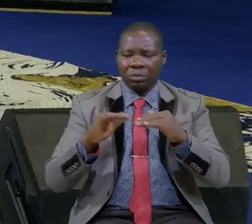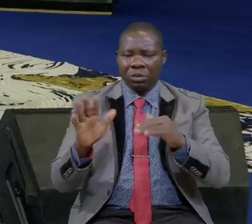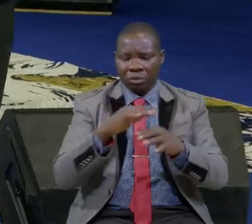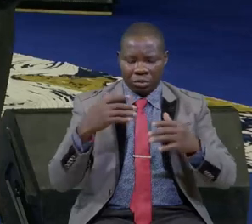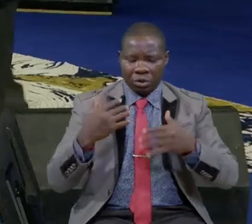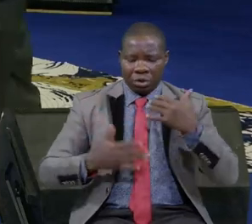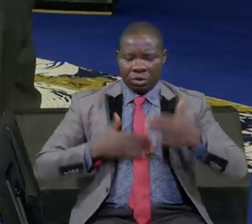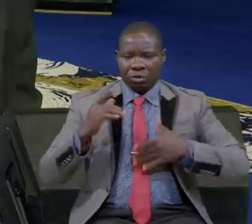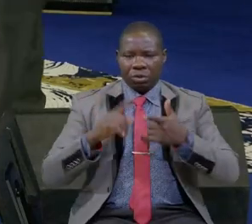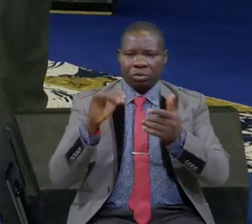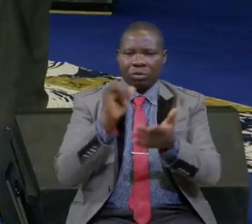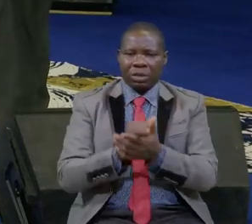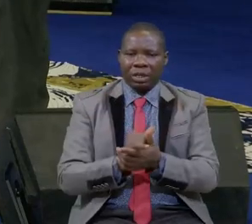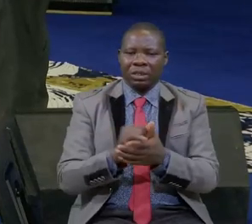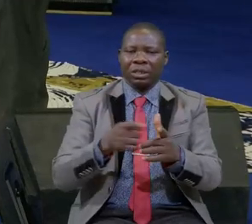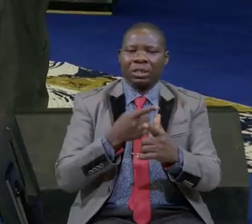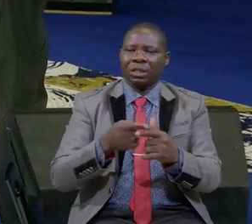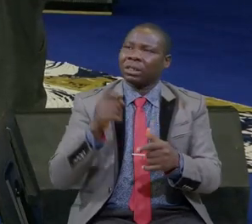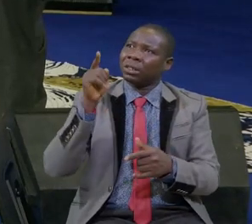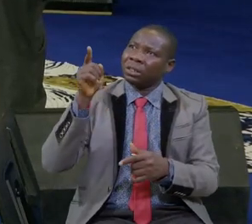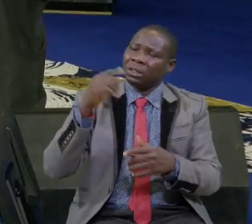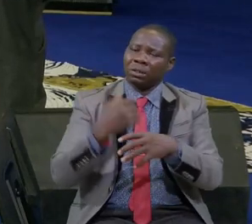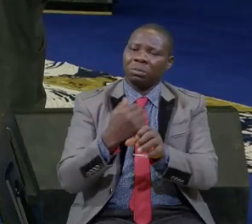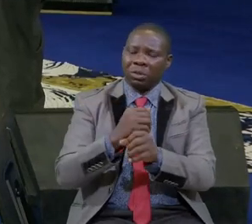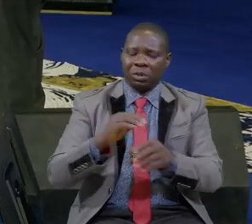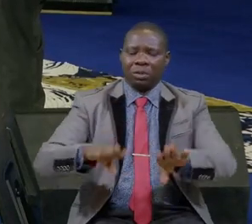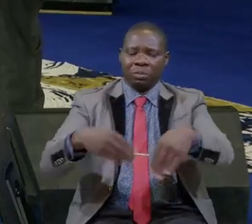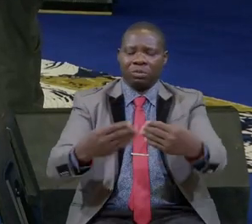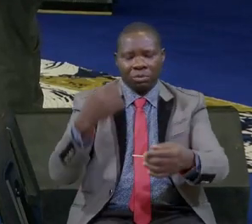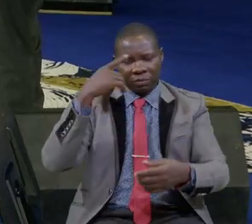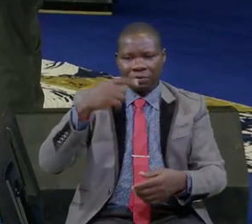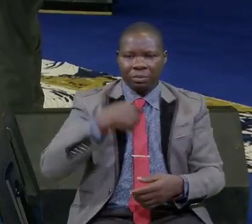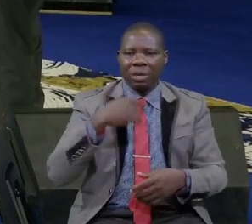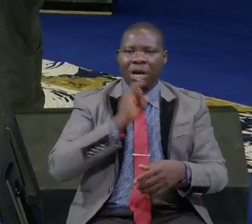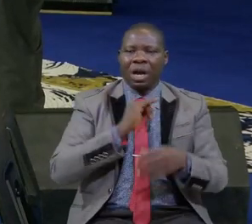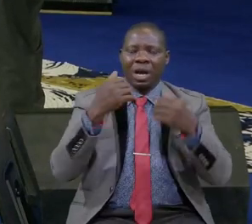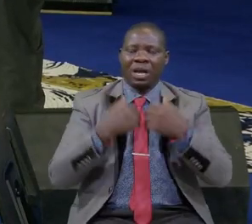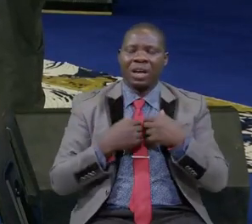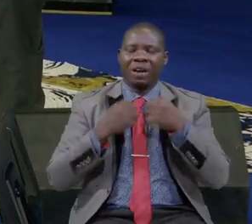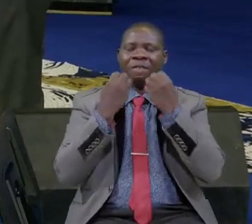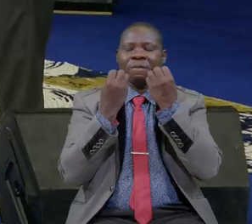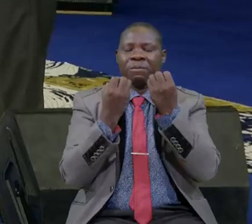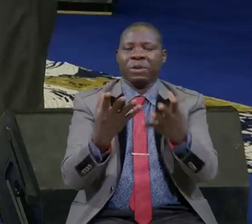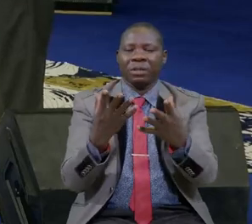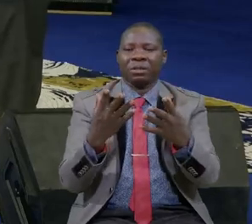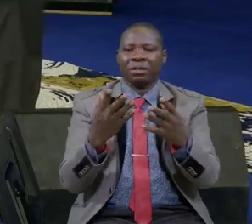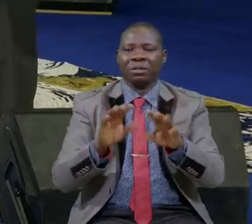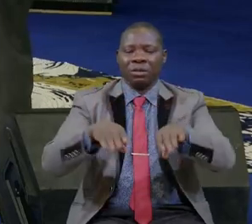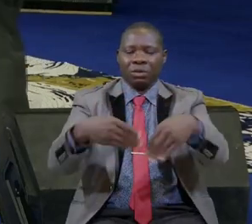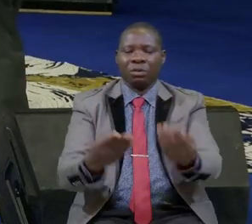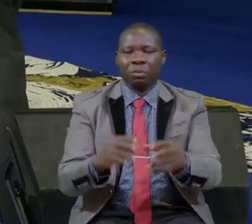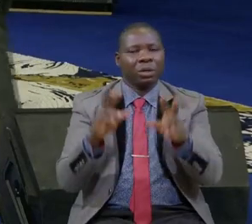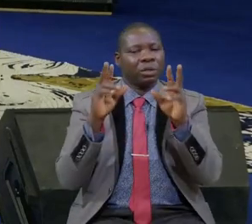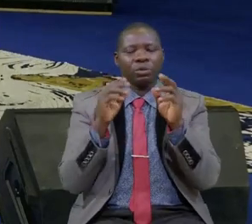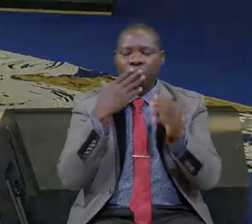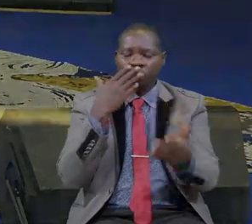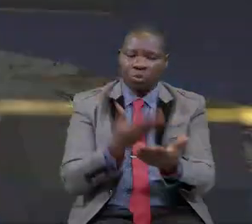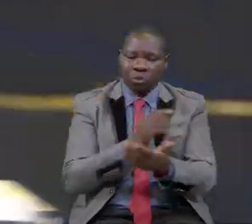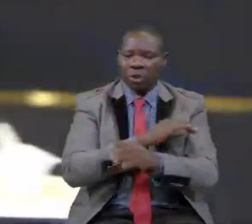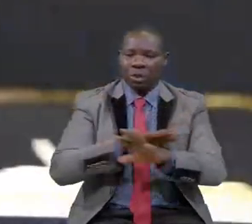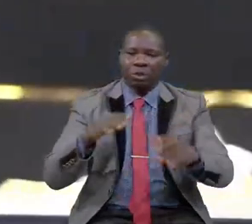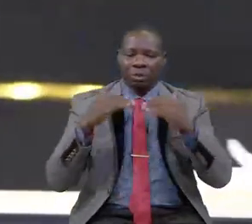then he made provision for me. I have plenty of supply. Good. Don't limit your joy